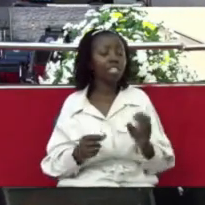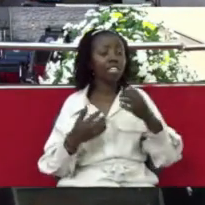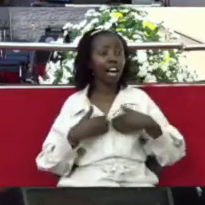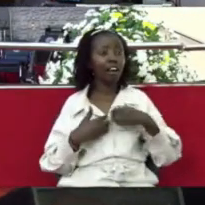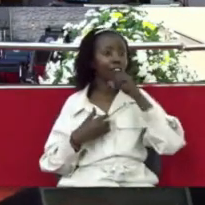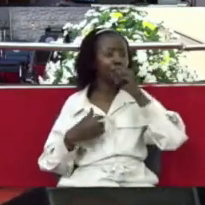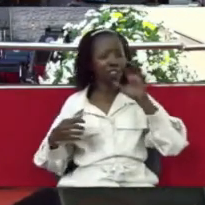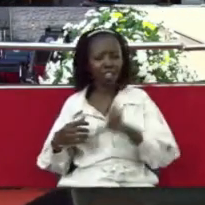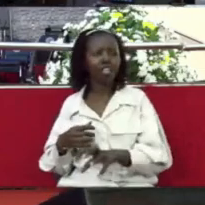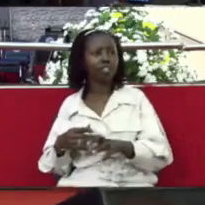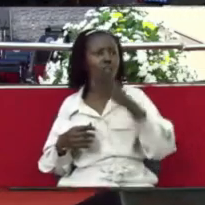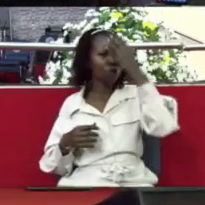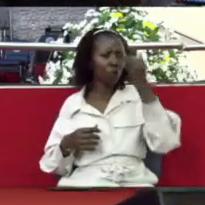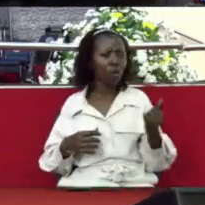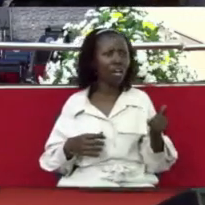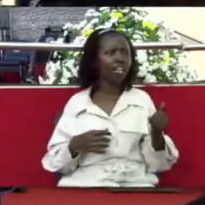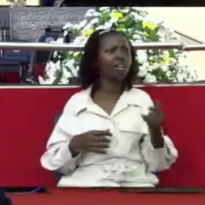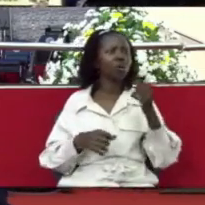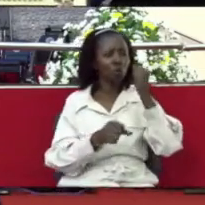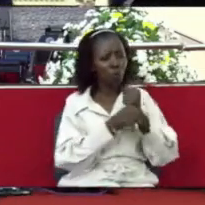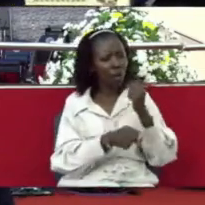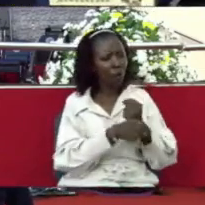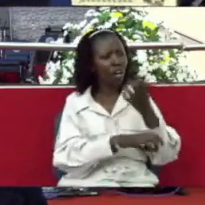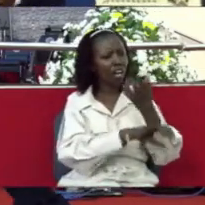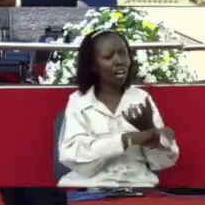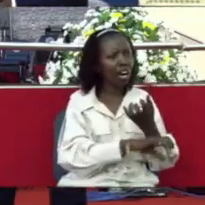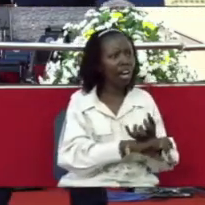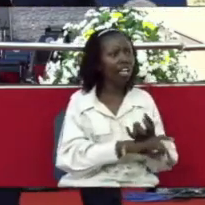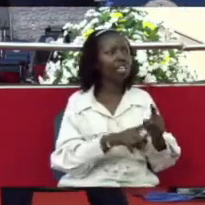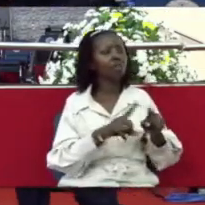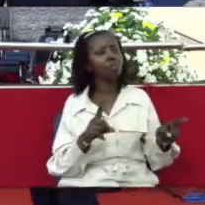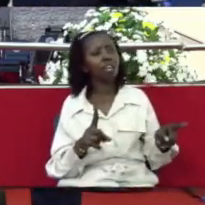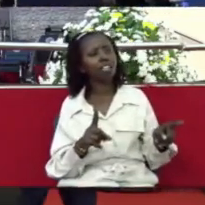Because the harder you work, the behinder you seem to get.